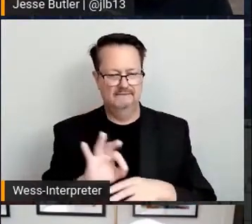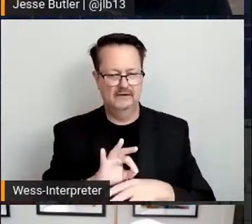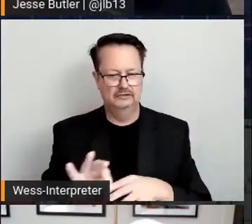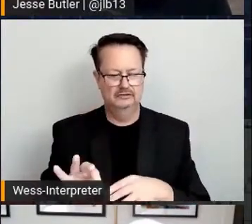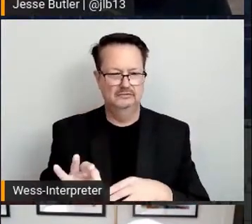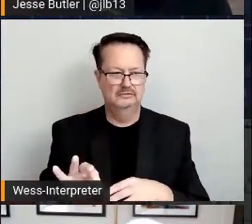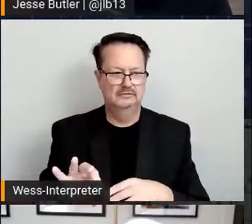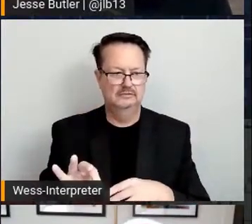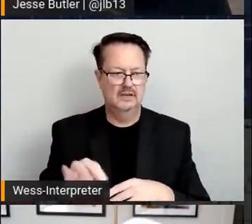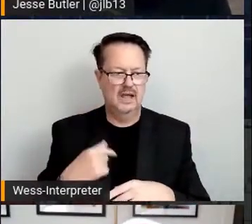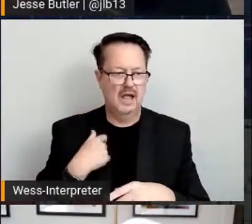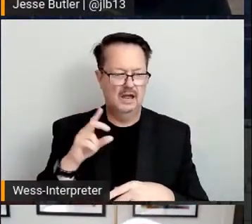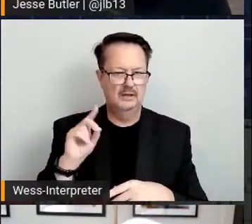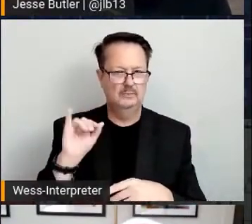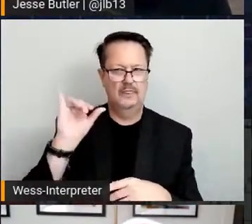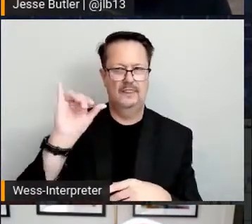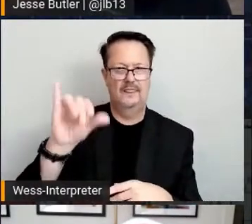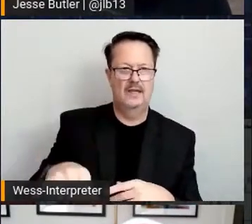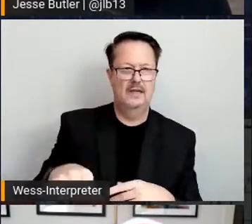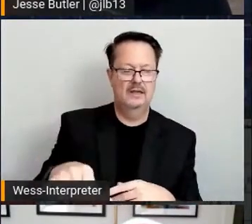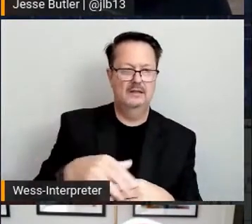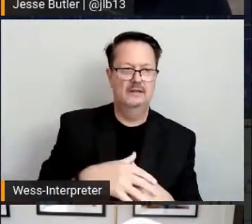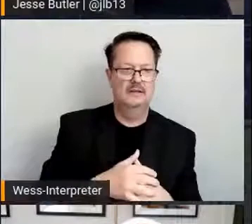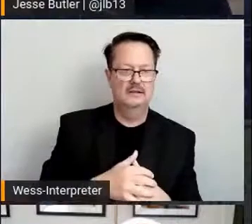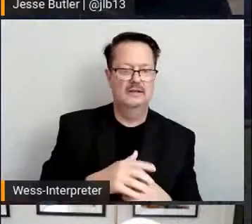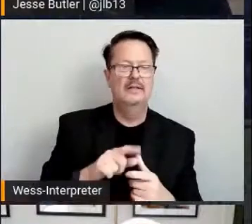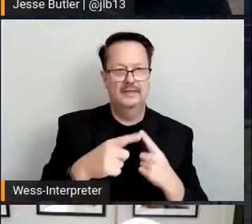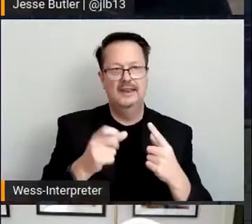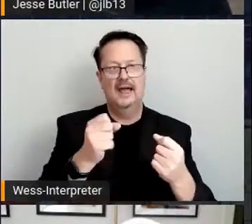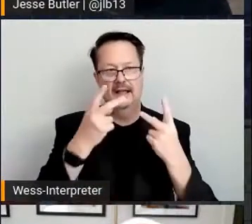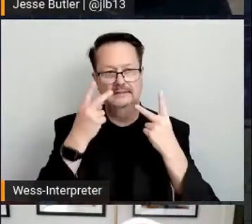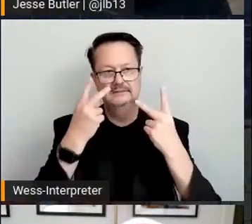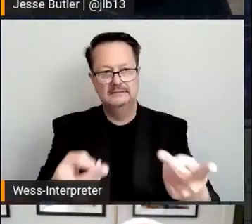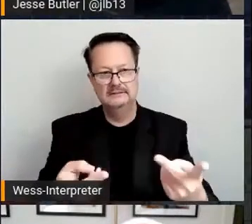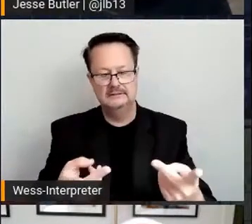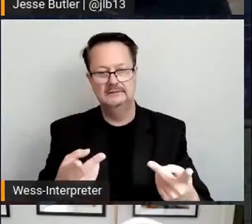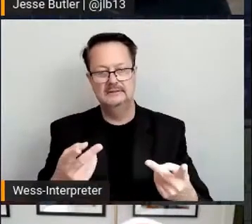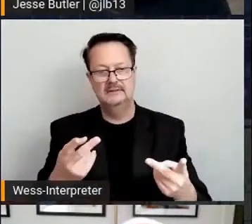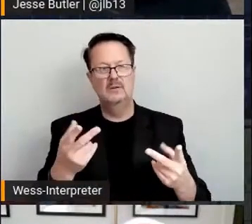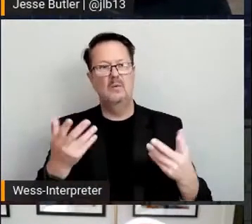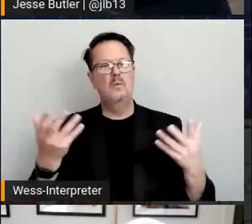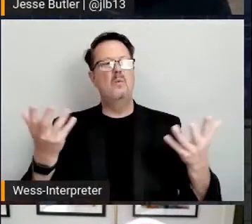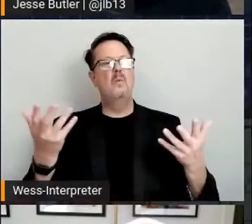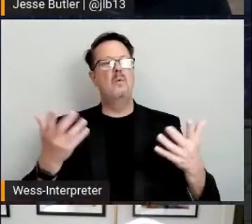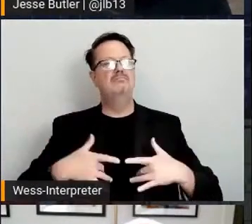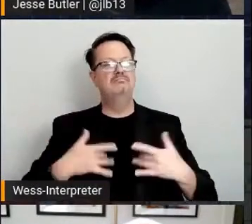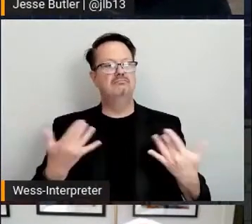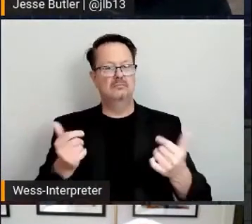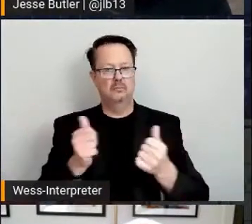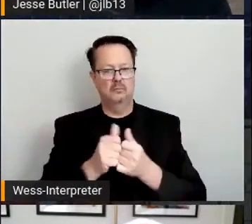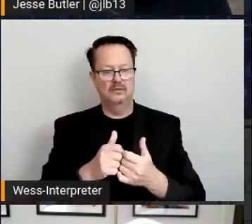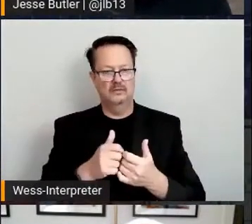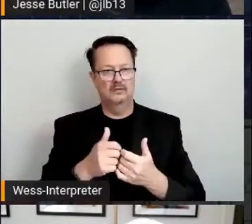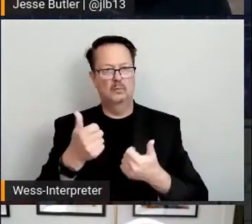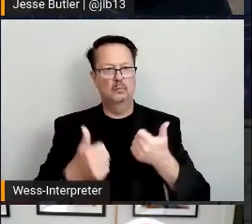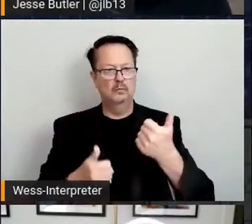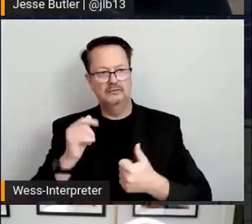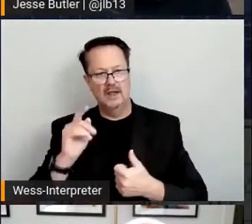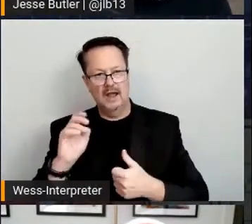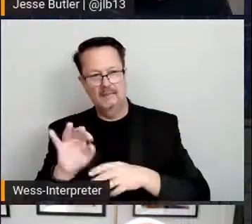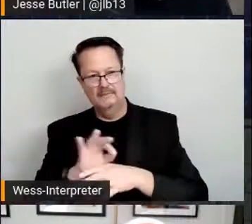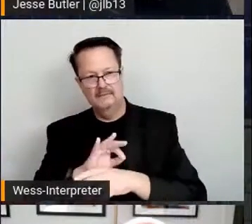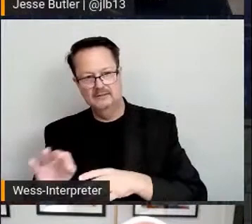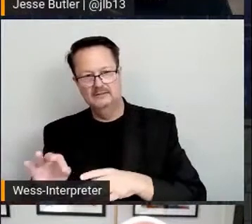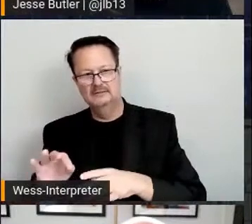If I do this, I can see that the state, for example, of my put item function is active,